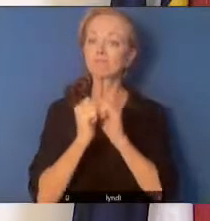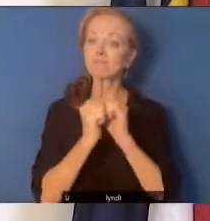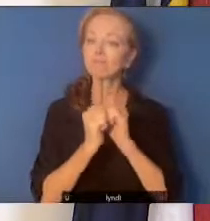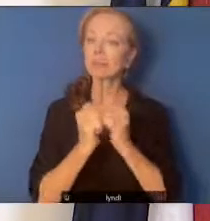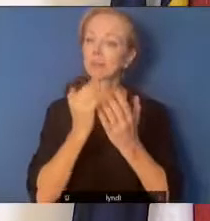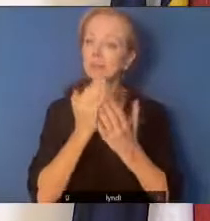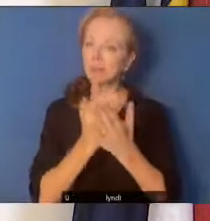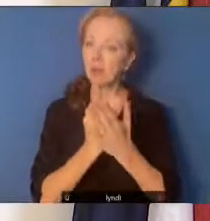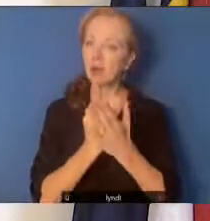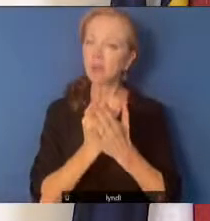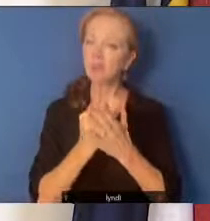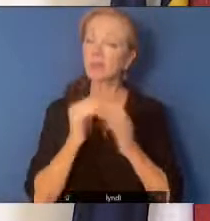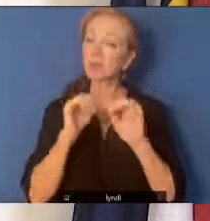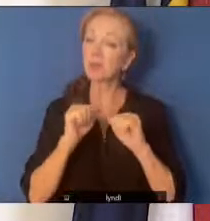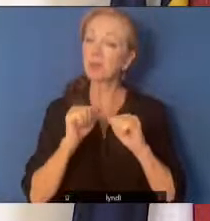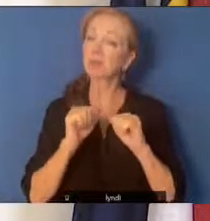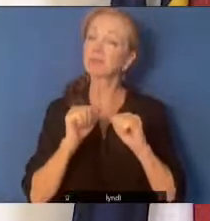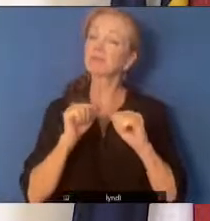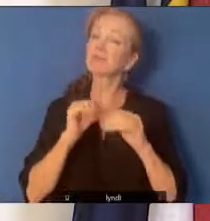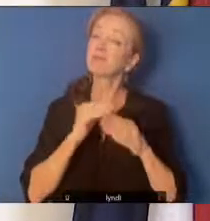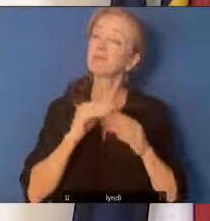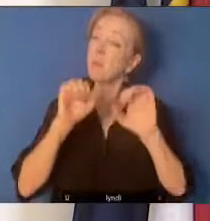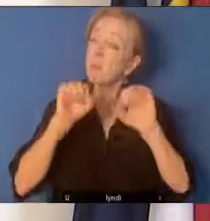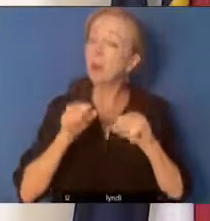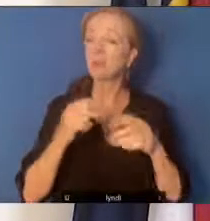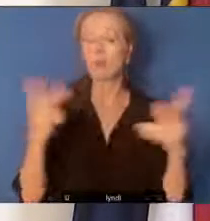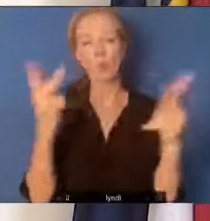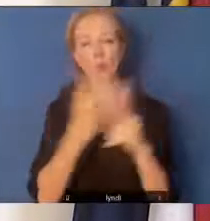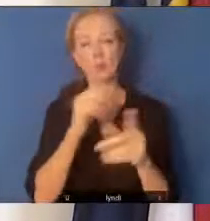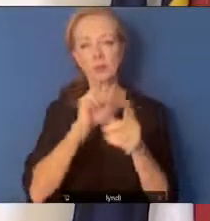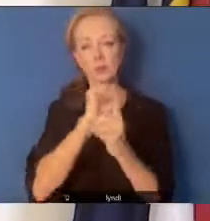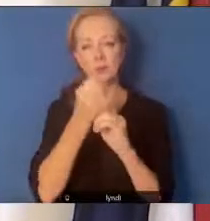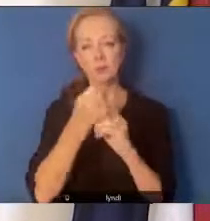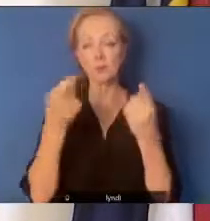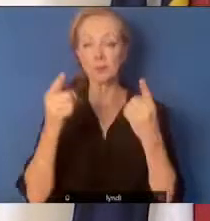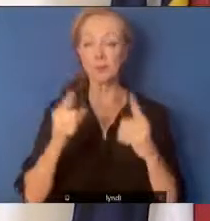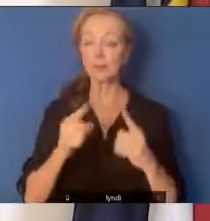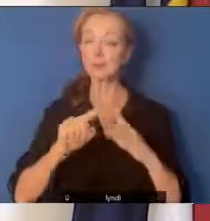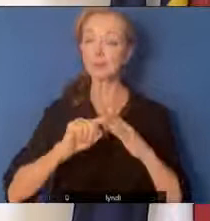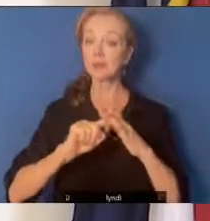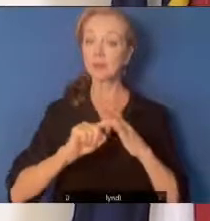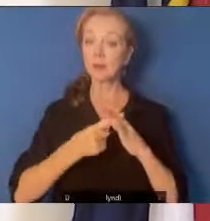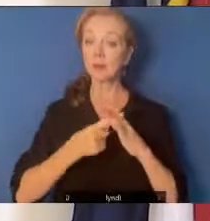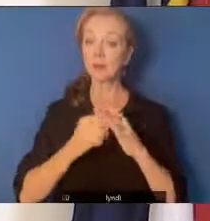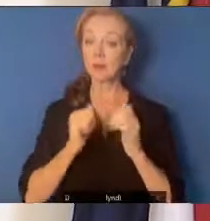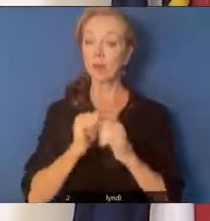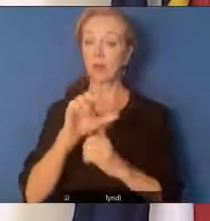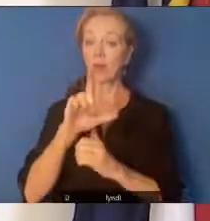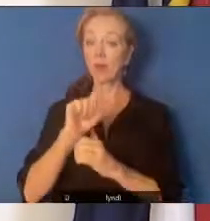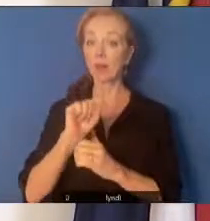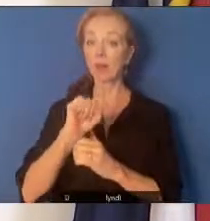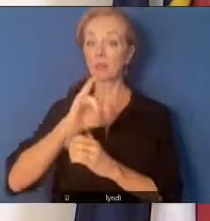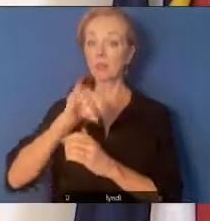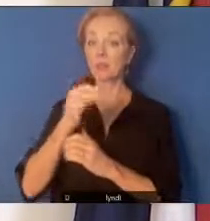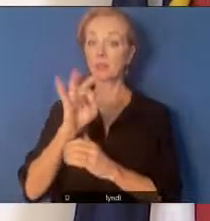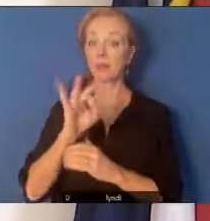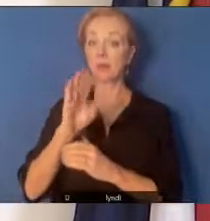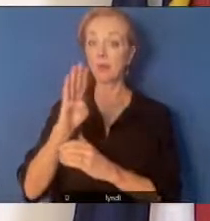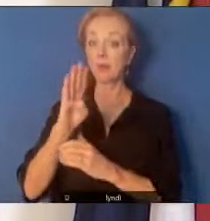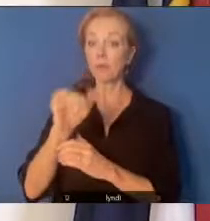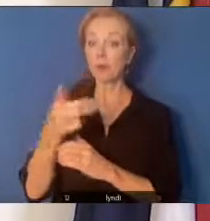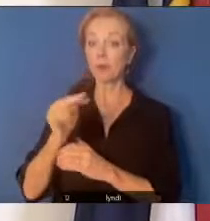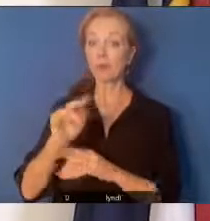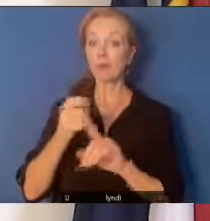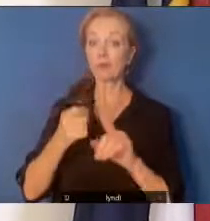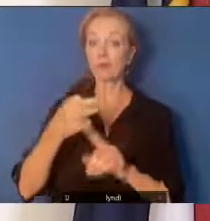out to be potentially an even worse situation. So here with us to start off is Lieutenant Jeff Brown of the Hickory Grove Patrol